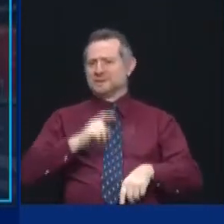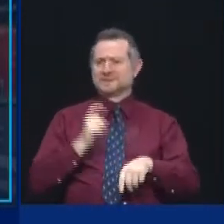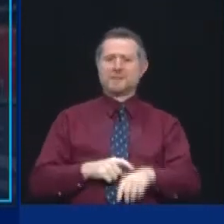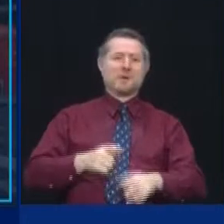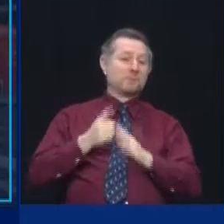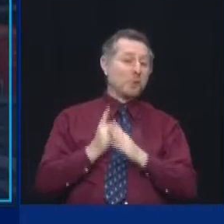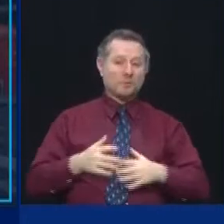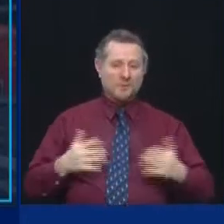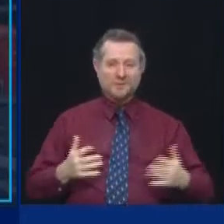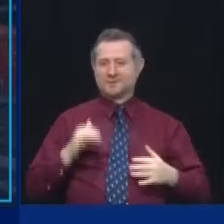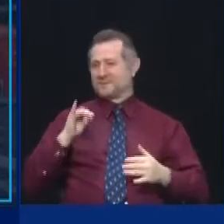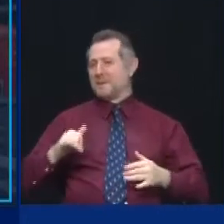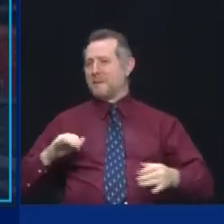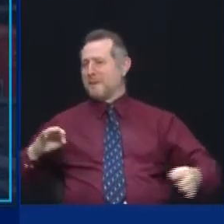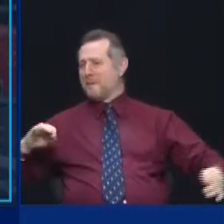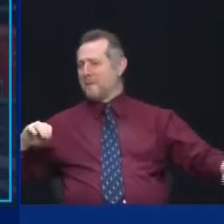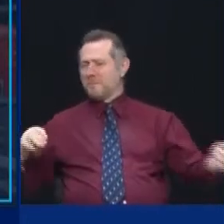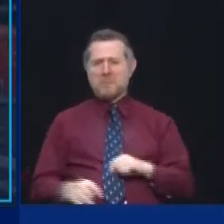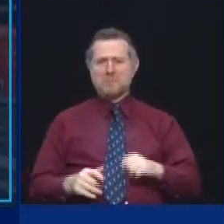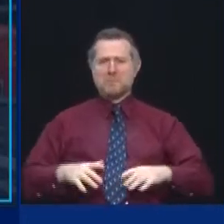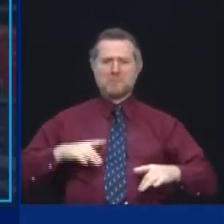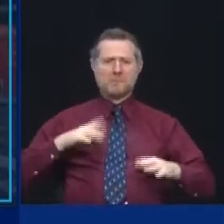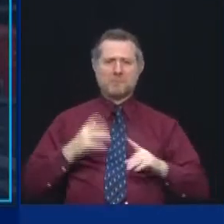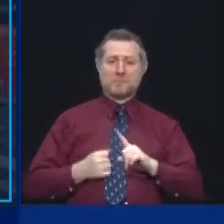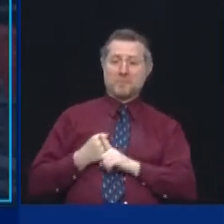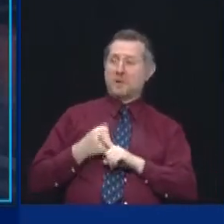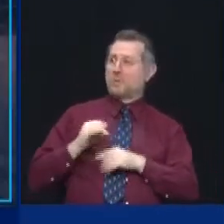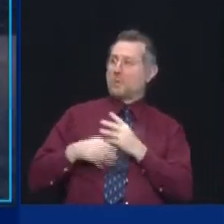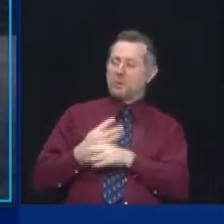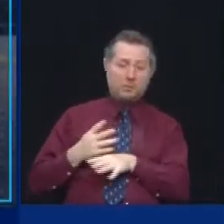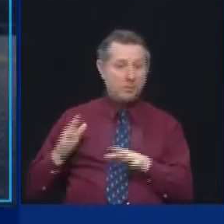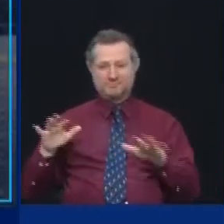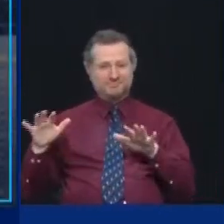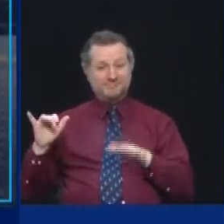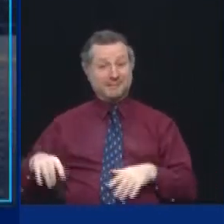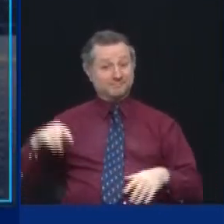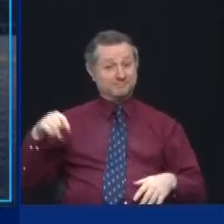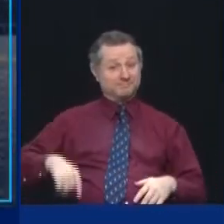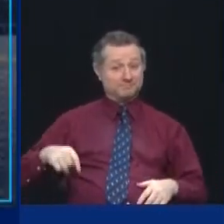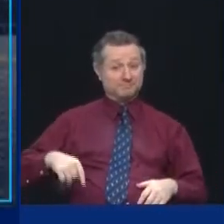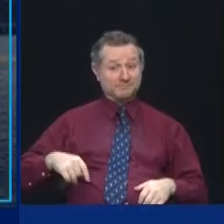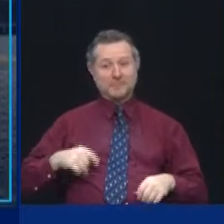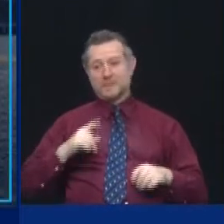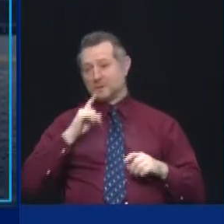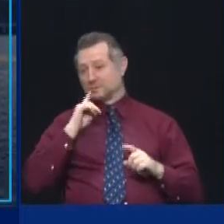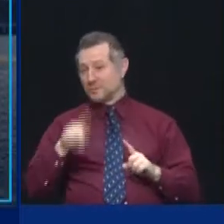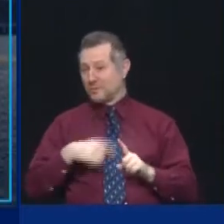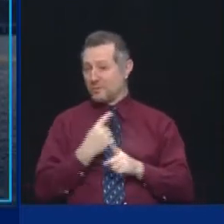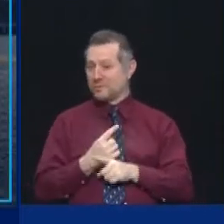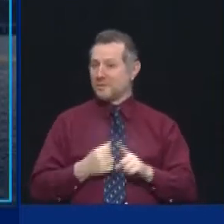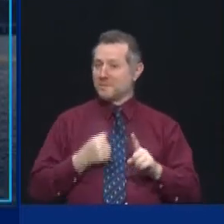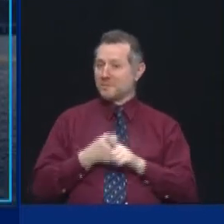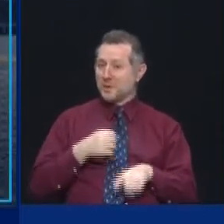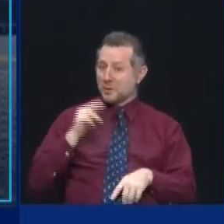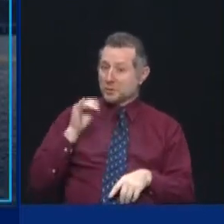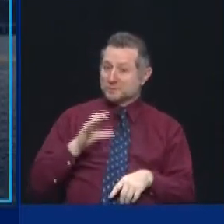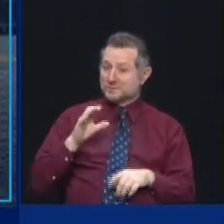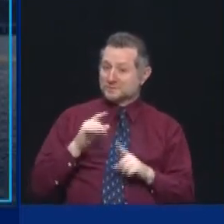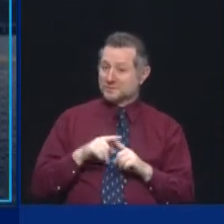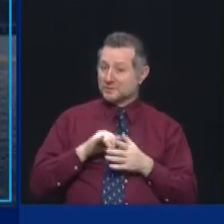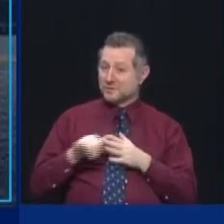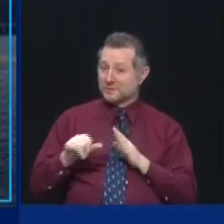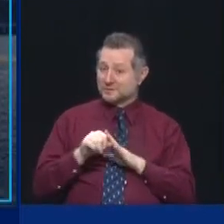America. More vaccines were given at Javits than any facility in the United